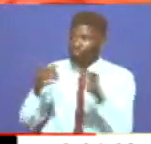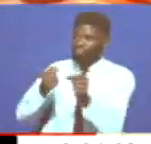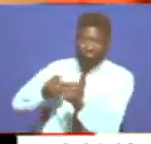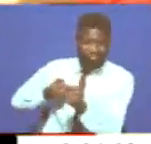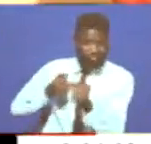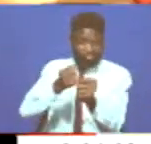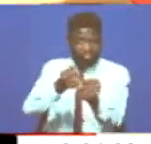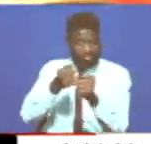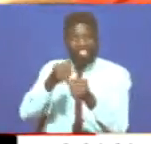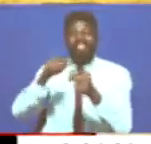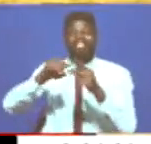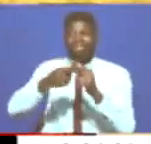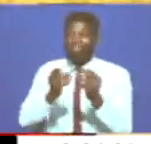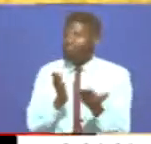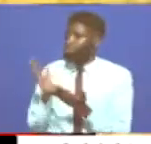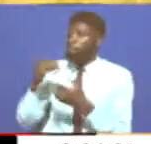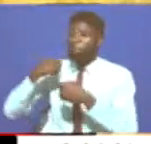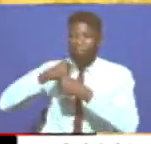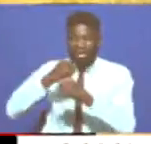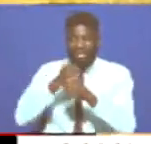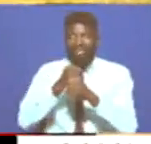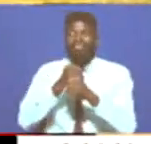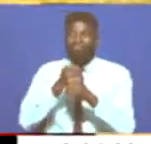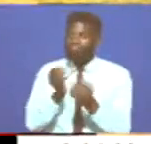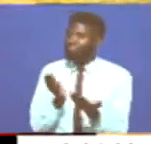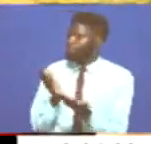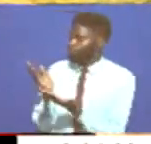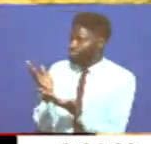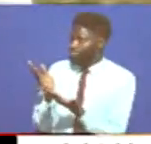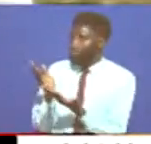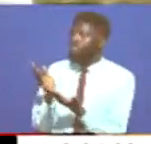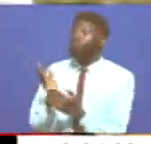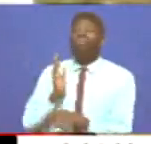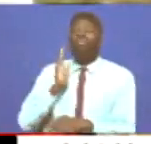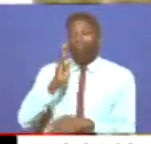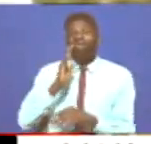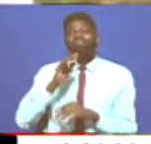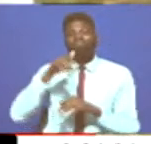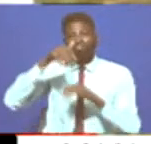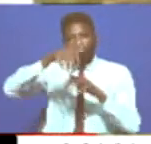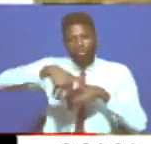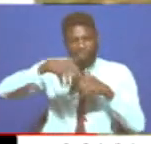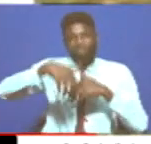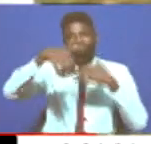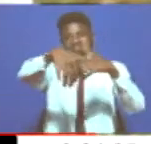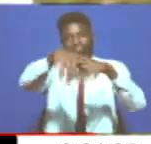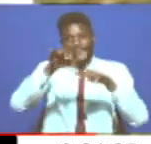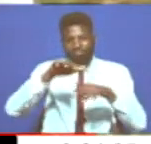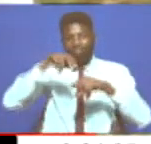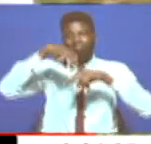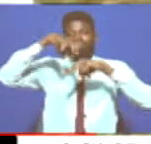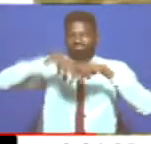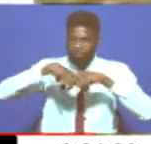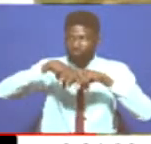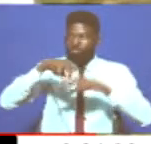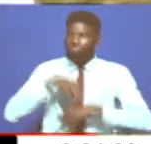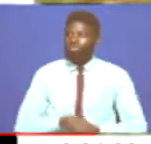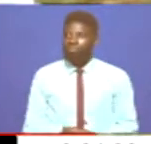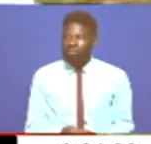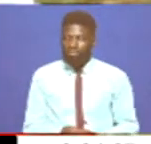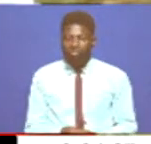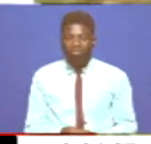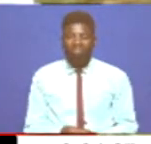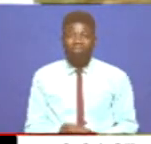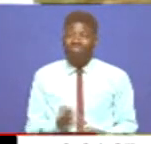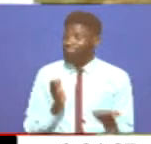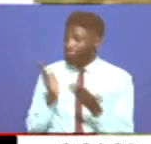making the casket that the deceased will be laid to rest in a sitting position. Na hii desturi ama hii shauri